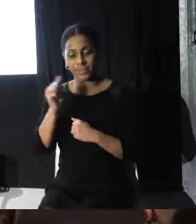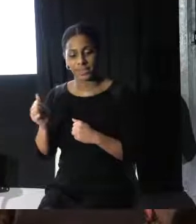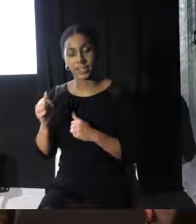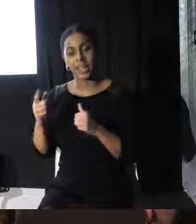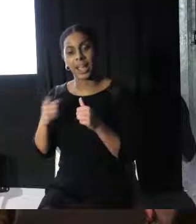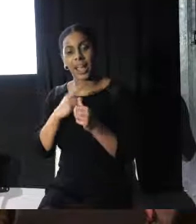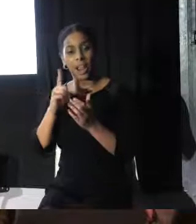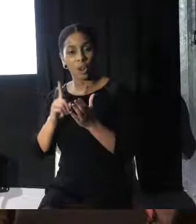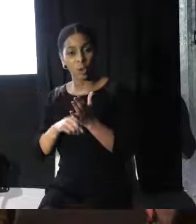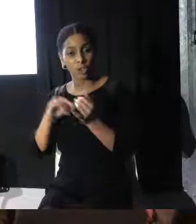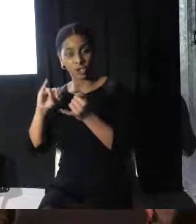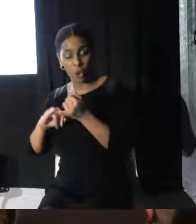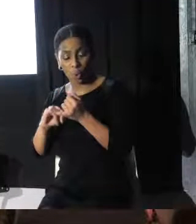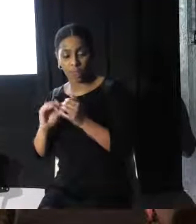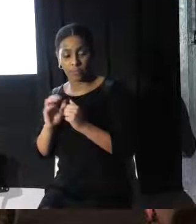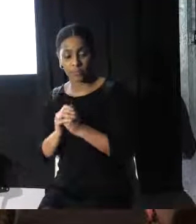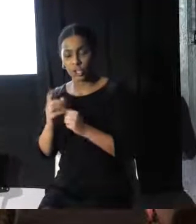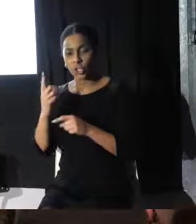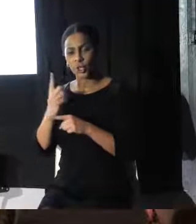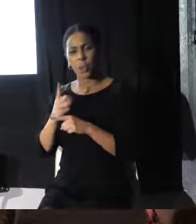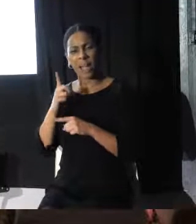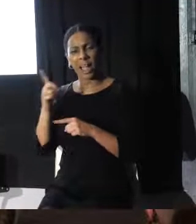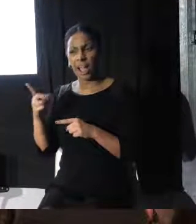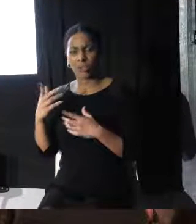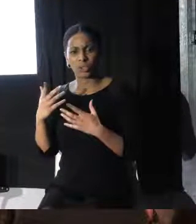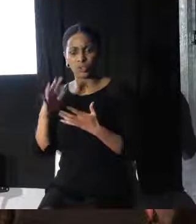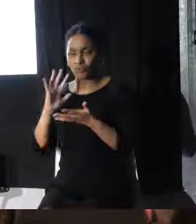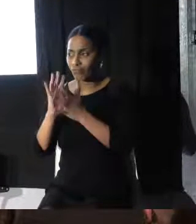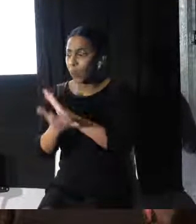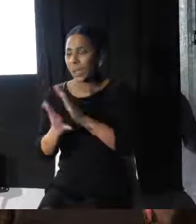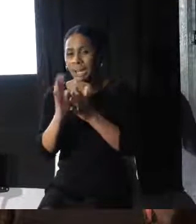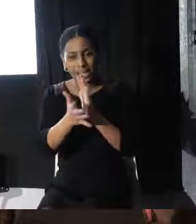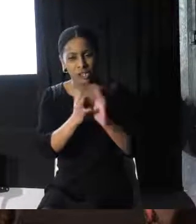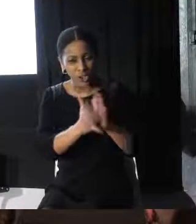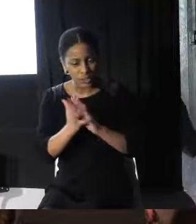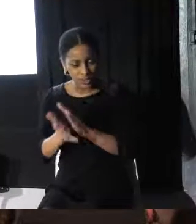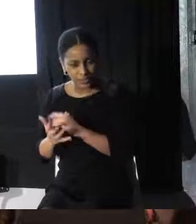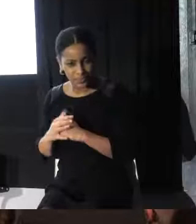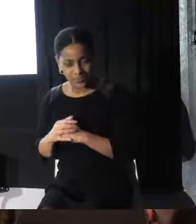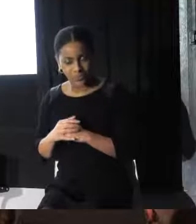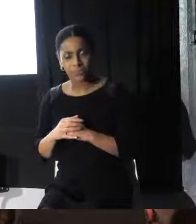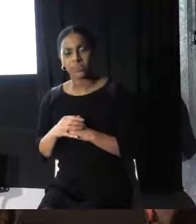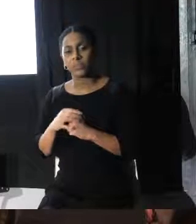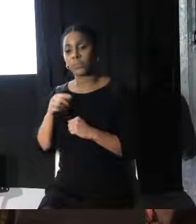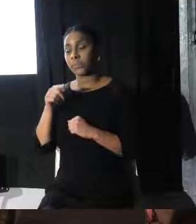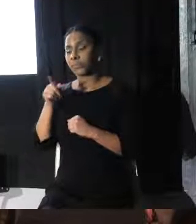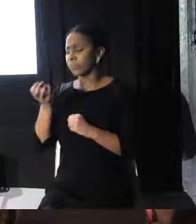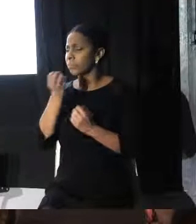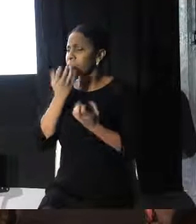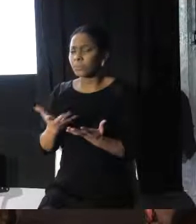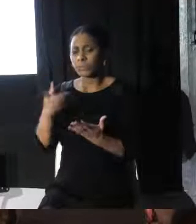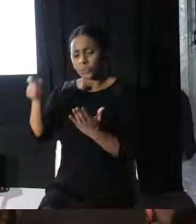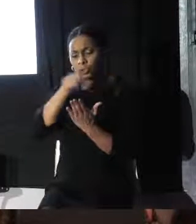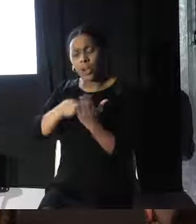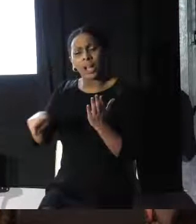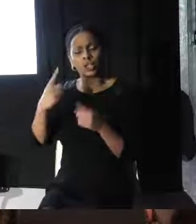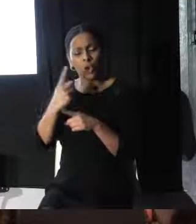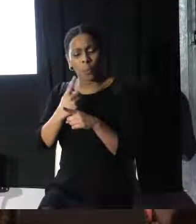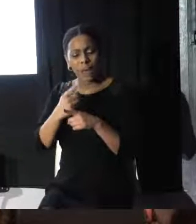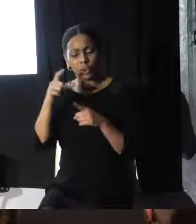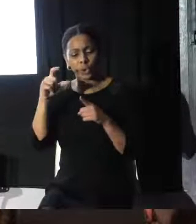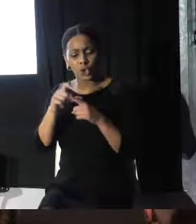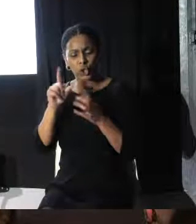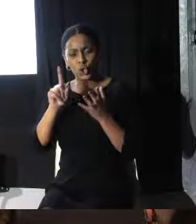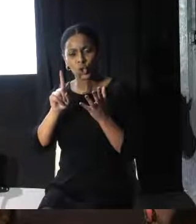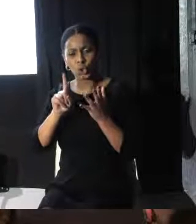of duress and ruination, the notion that, and she wonderfully writes about dur in French